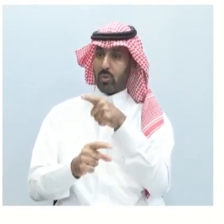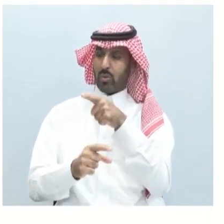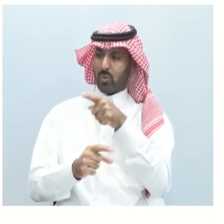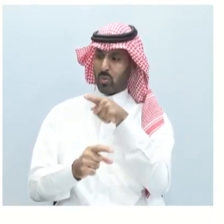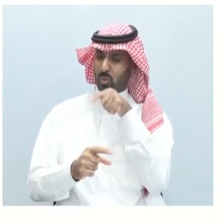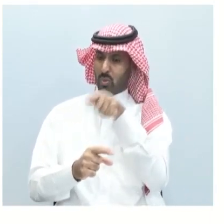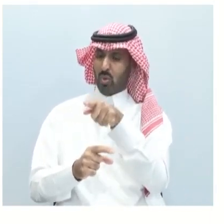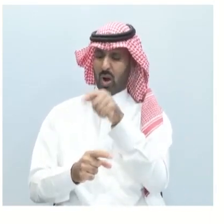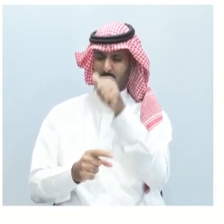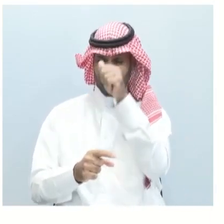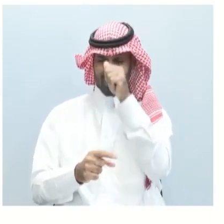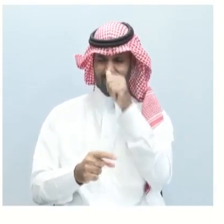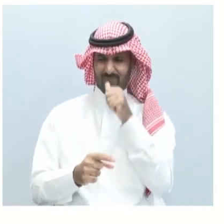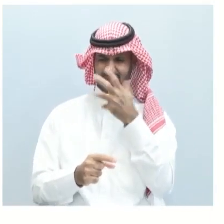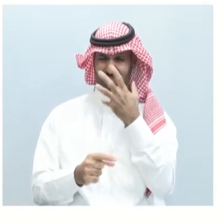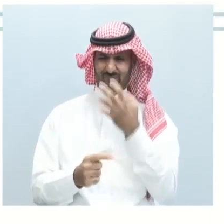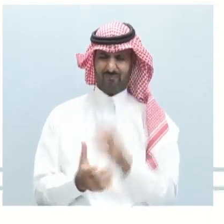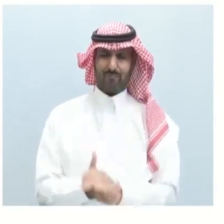that you were absent.